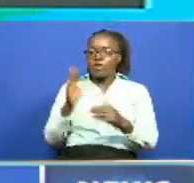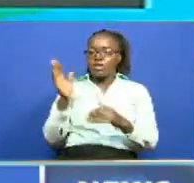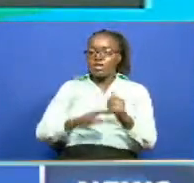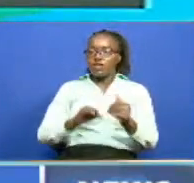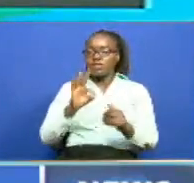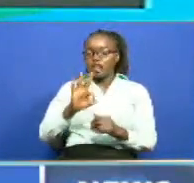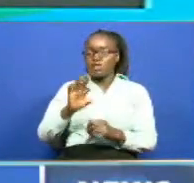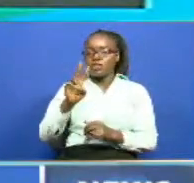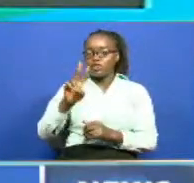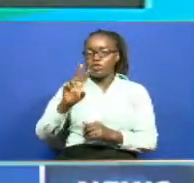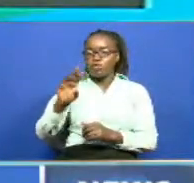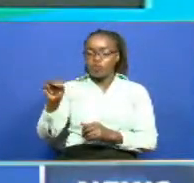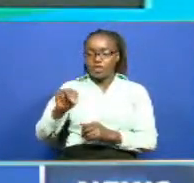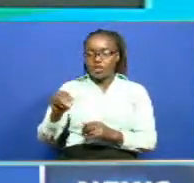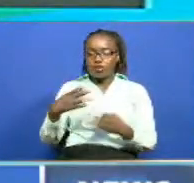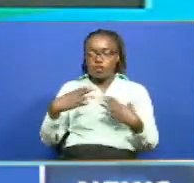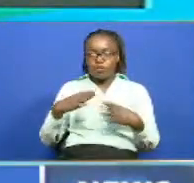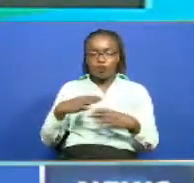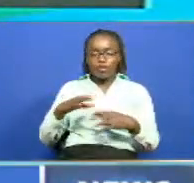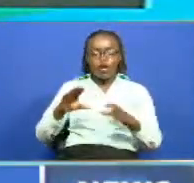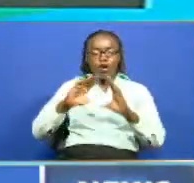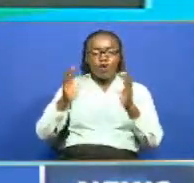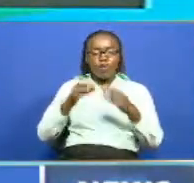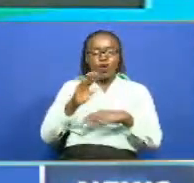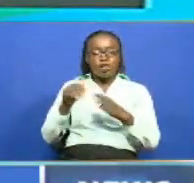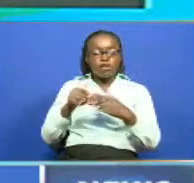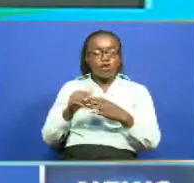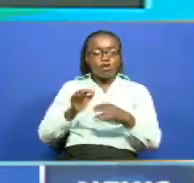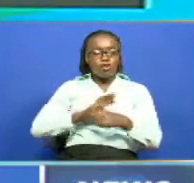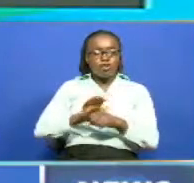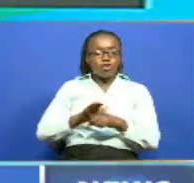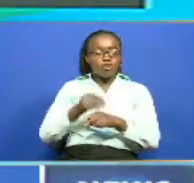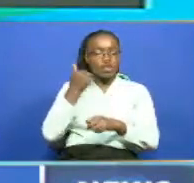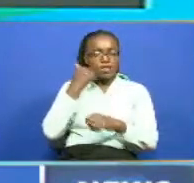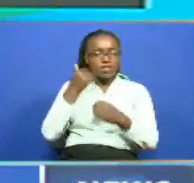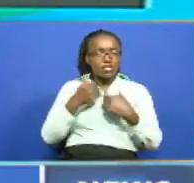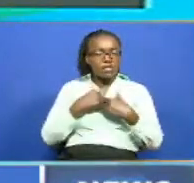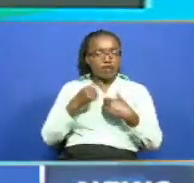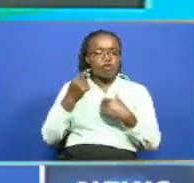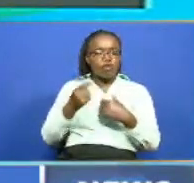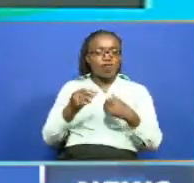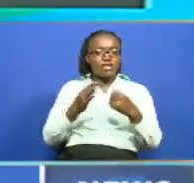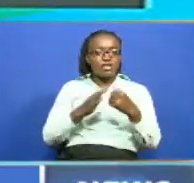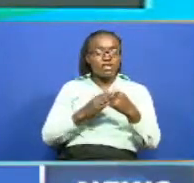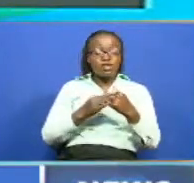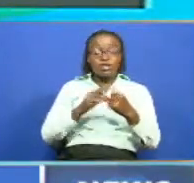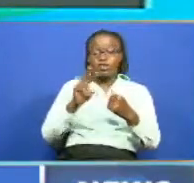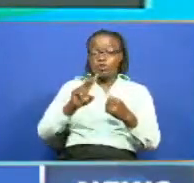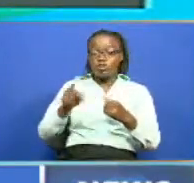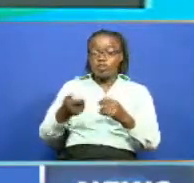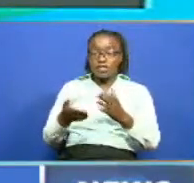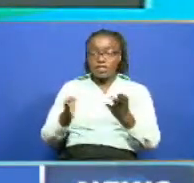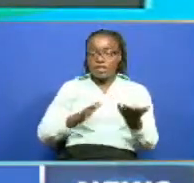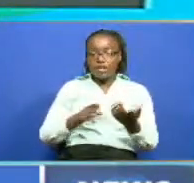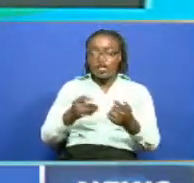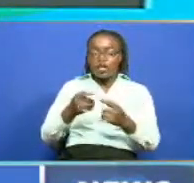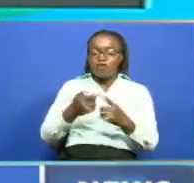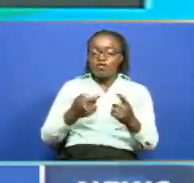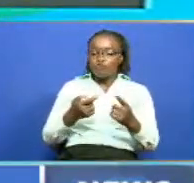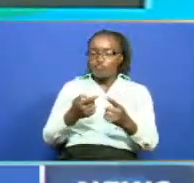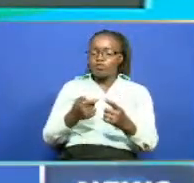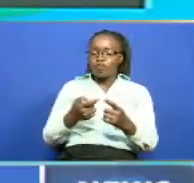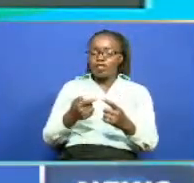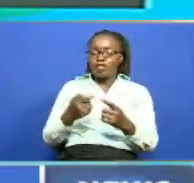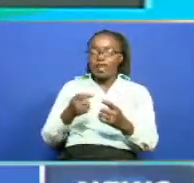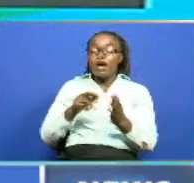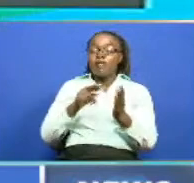world have been diagnosed with the coronavirus, and over 982,000 have died, according to Johns Hopkins